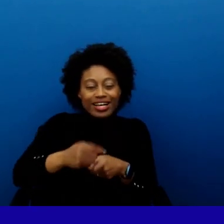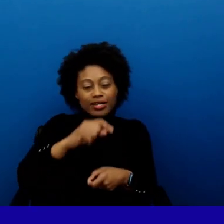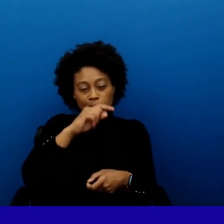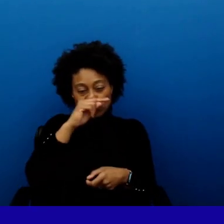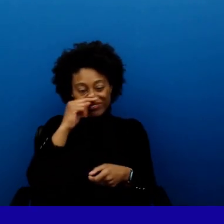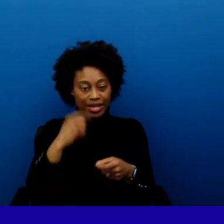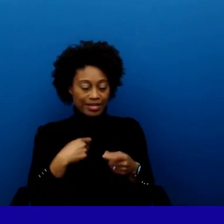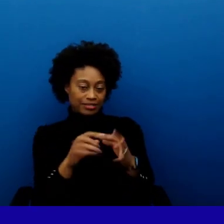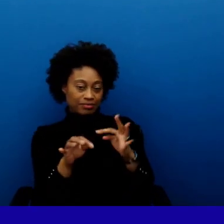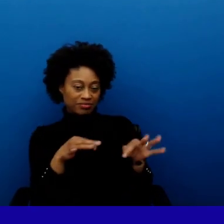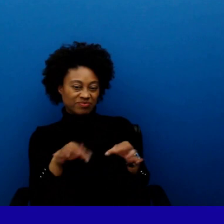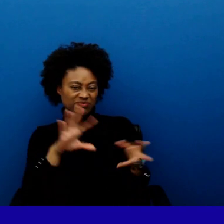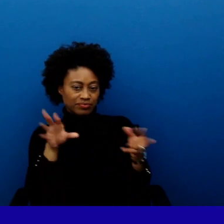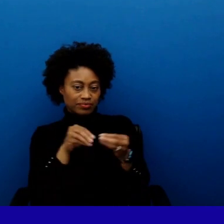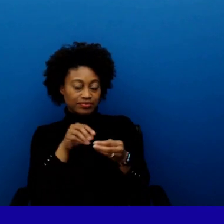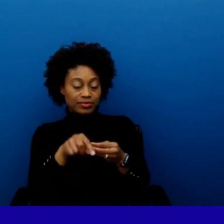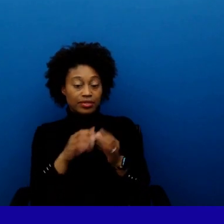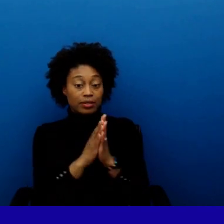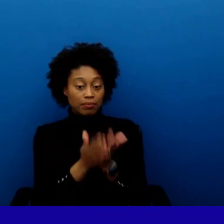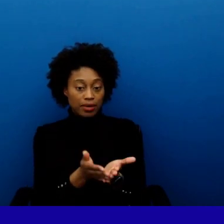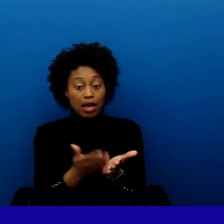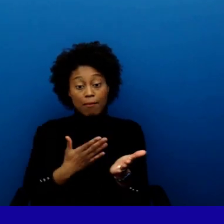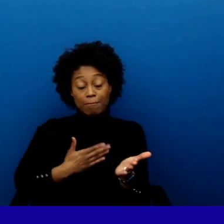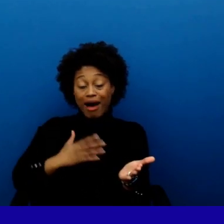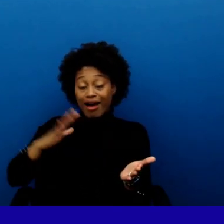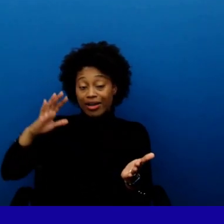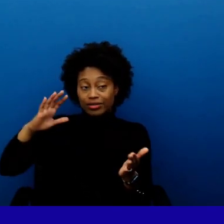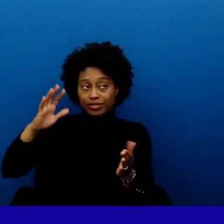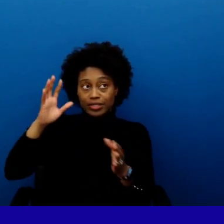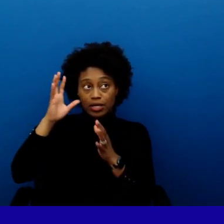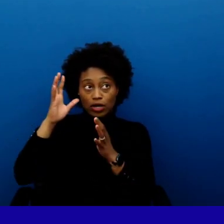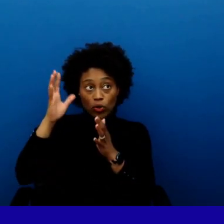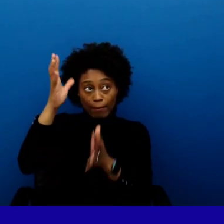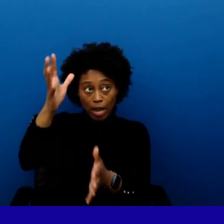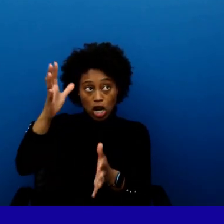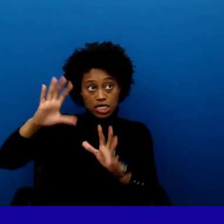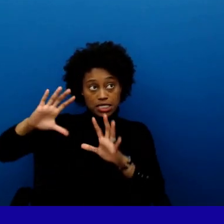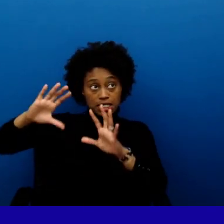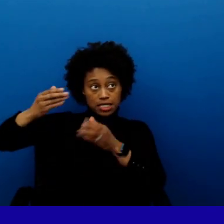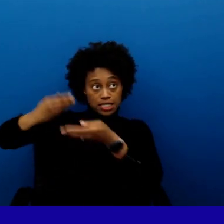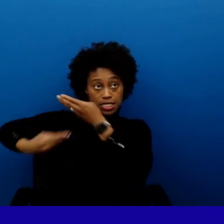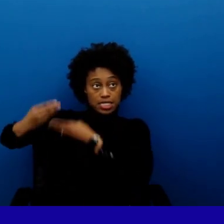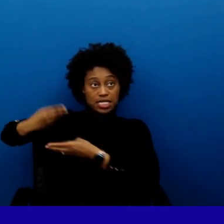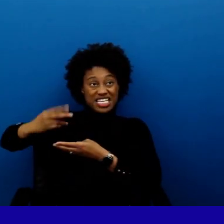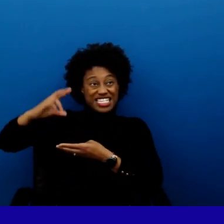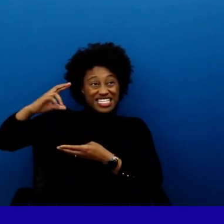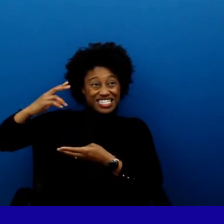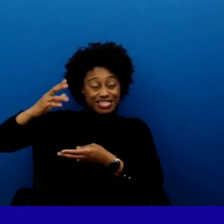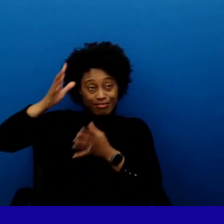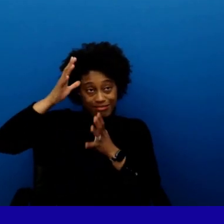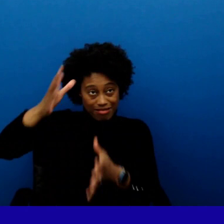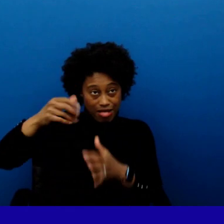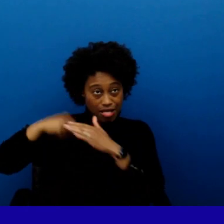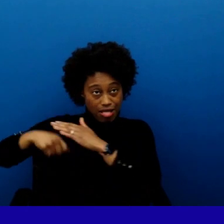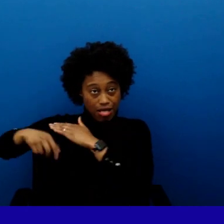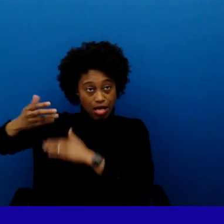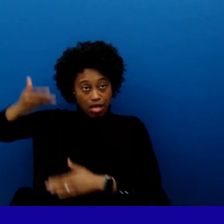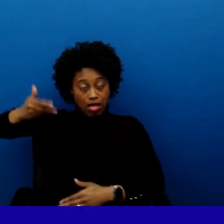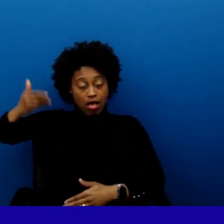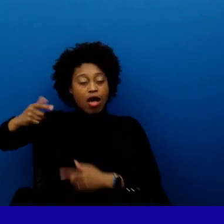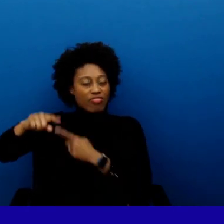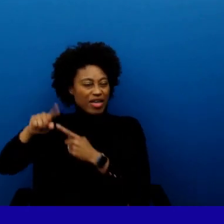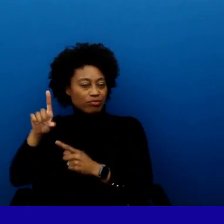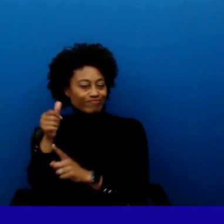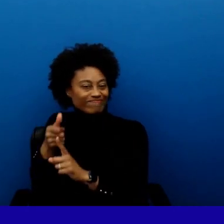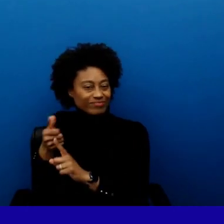book. And my second set of grandparents, they were Duke of War. And so my summers were spent